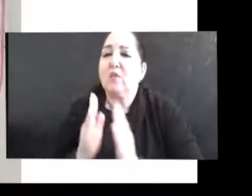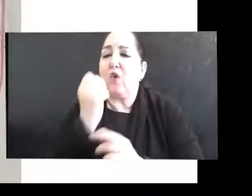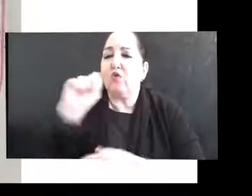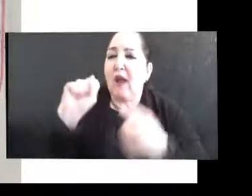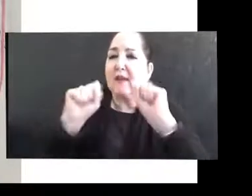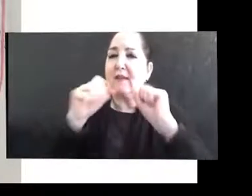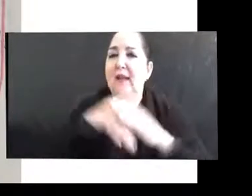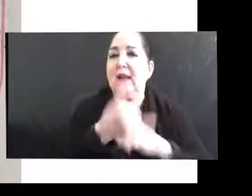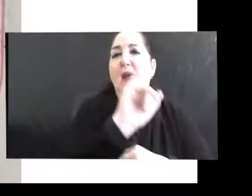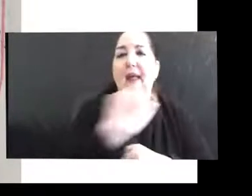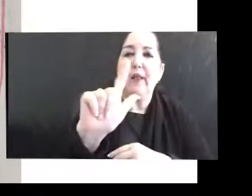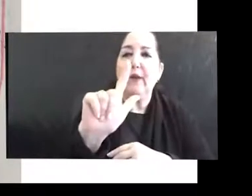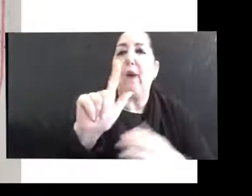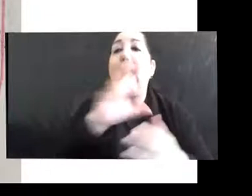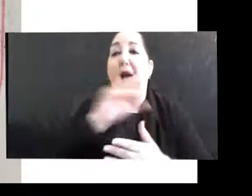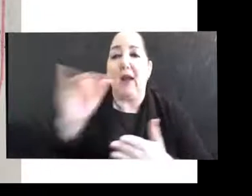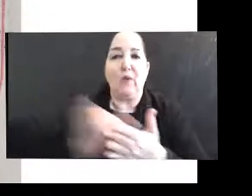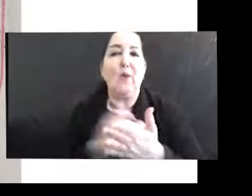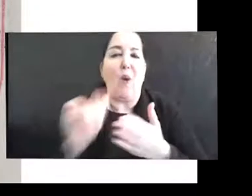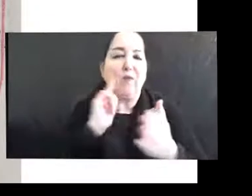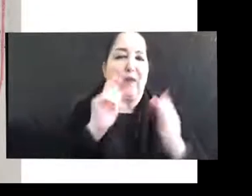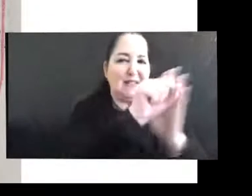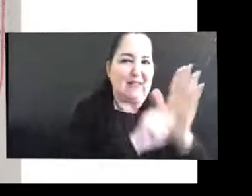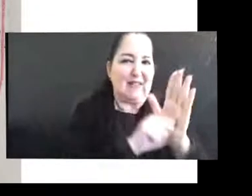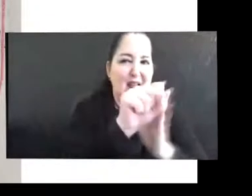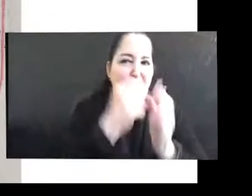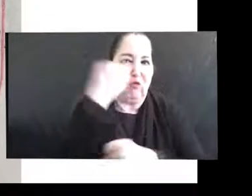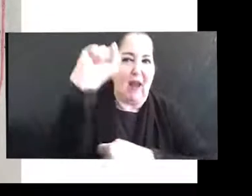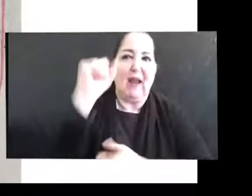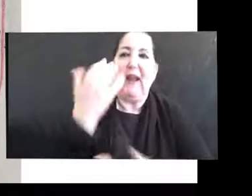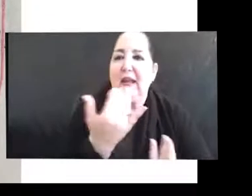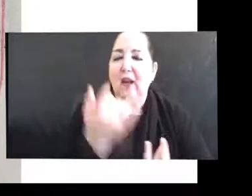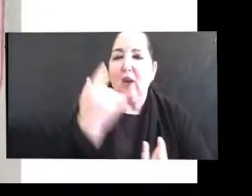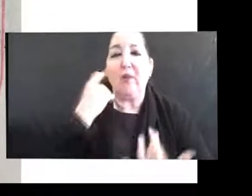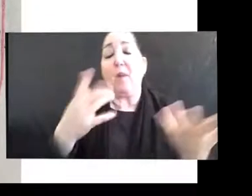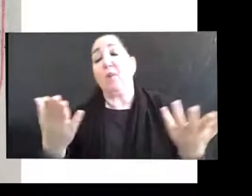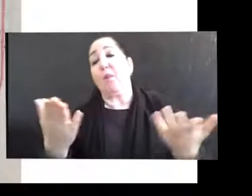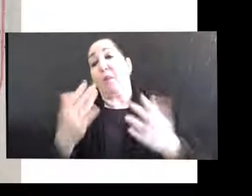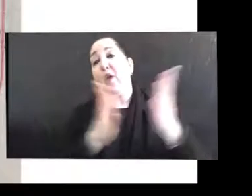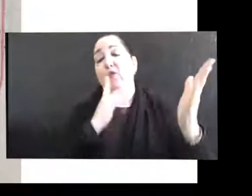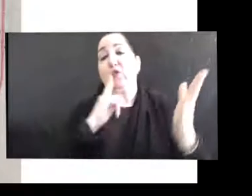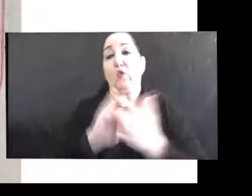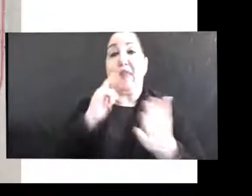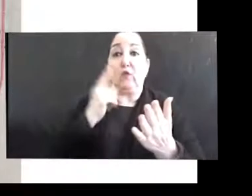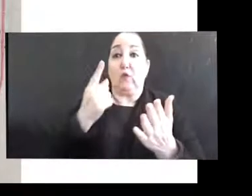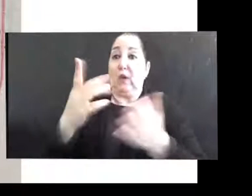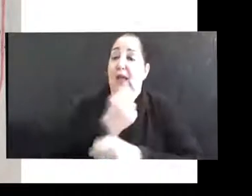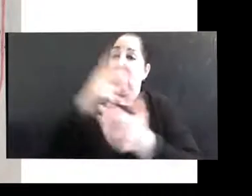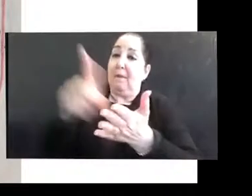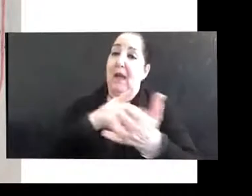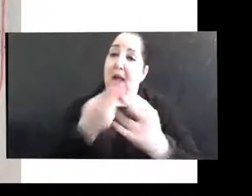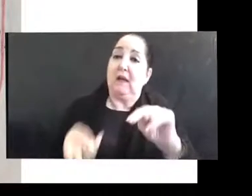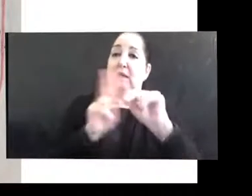strikes statewide in Illinois, for example, and in New York. They're preparing to do that so that they can achieve